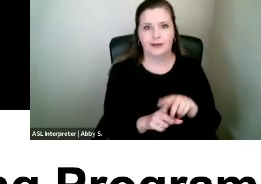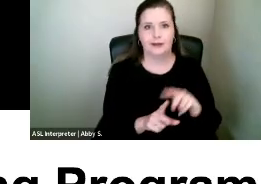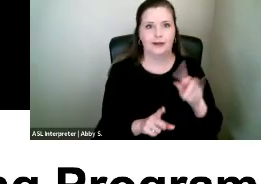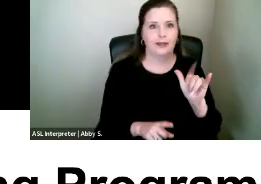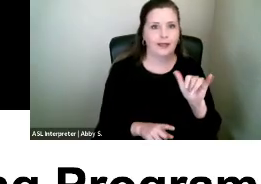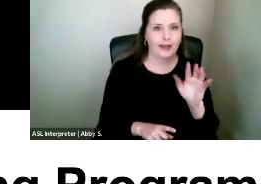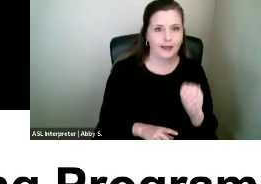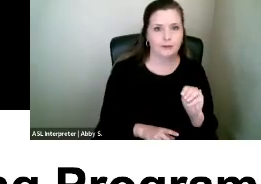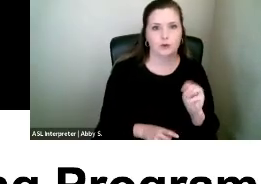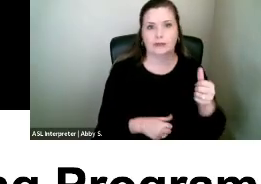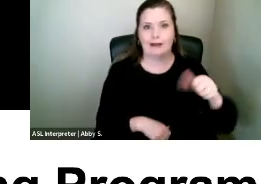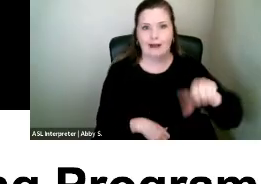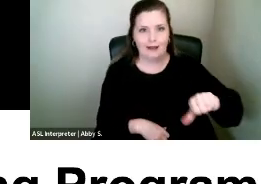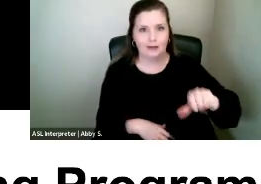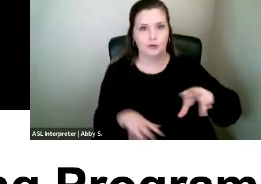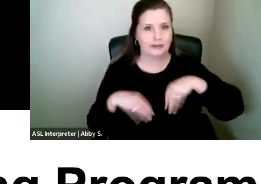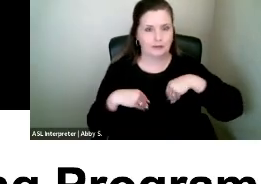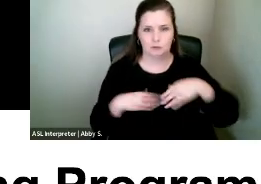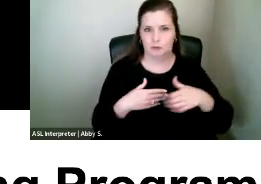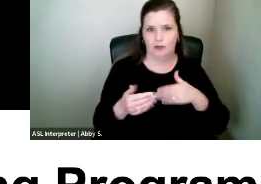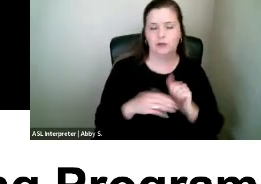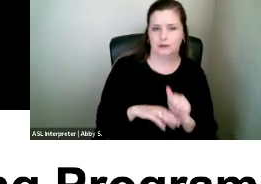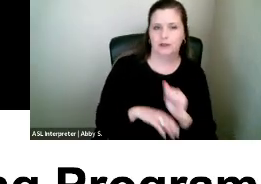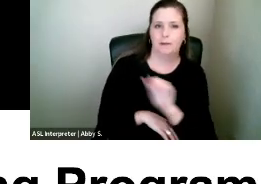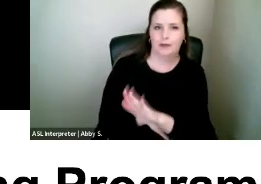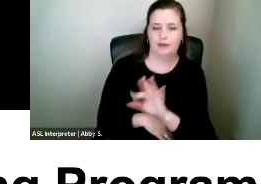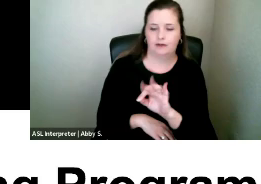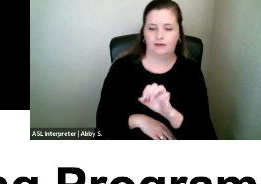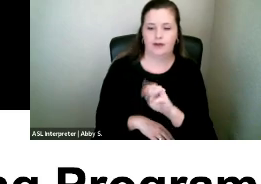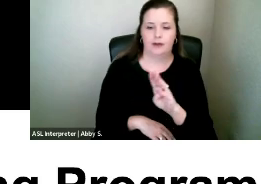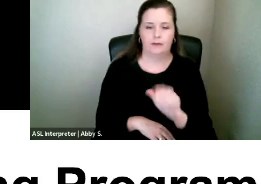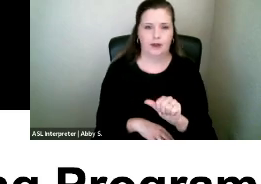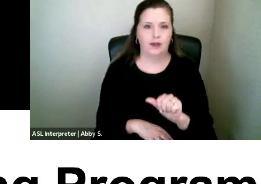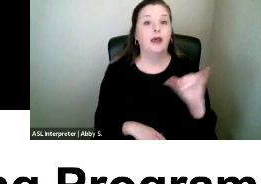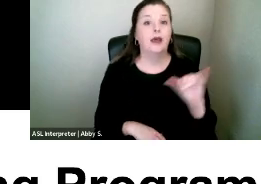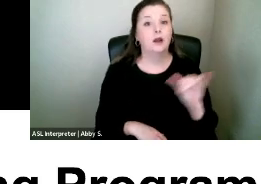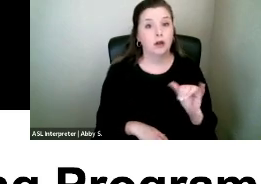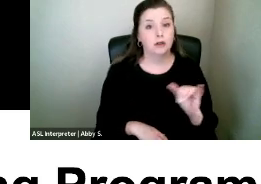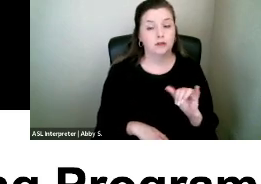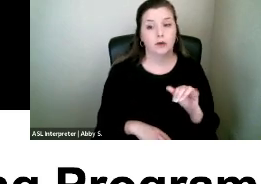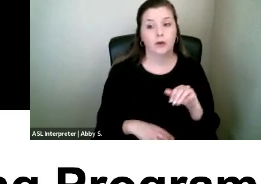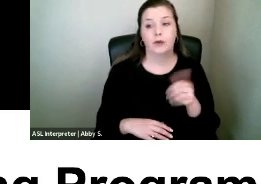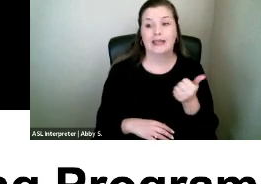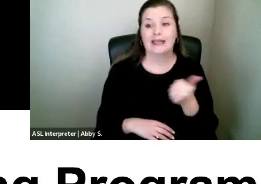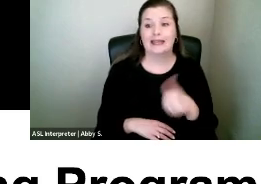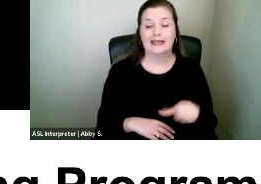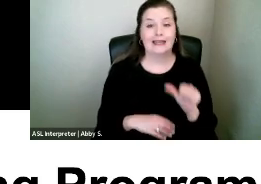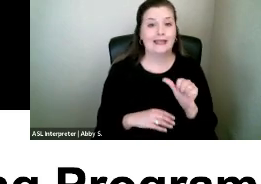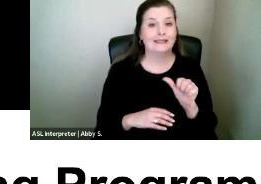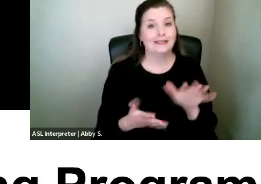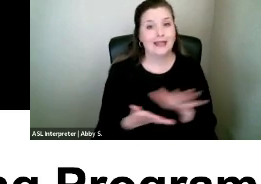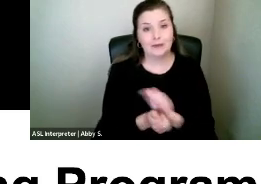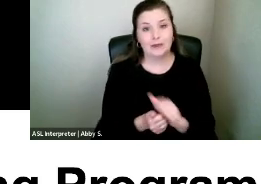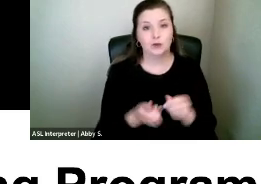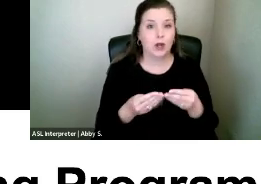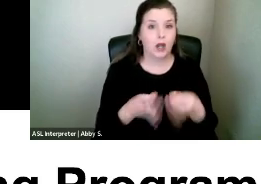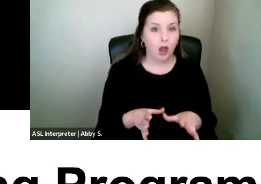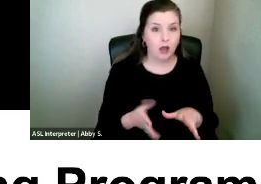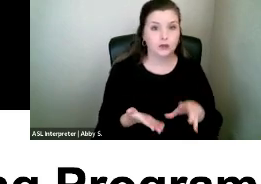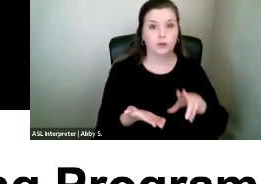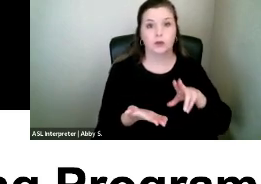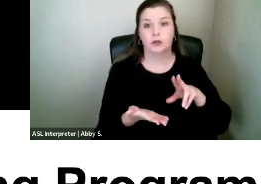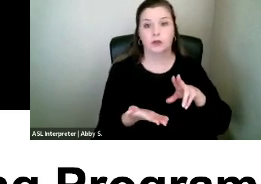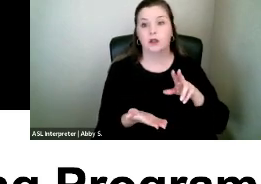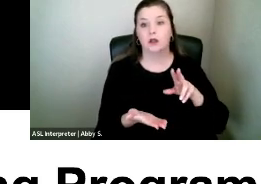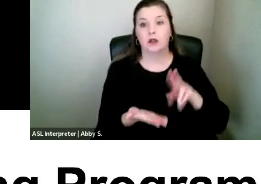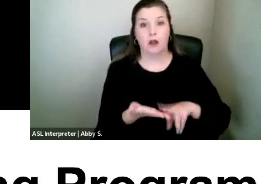take pictures and keep all itemized receipts from any damages, losses, or if you have any contract work